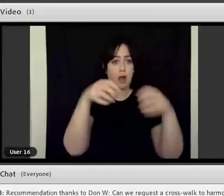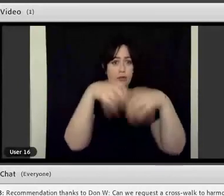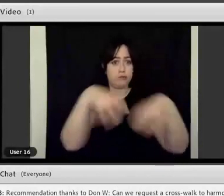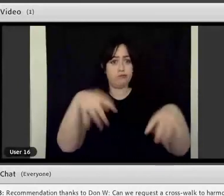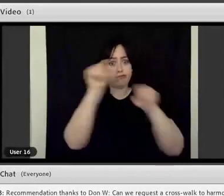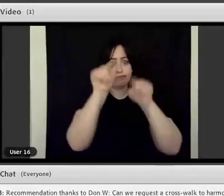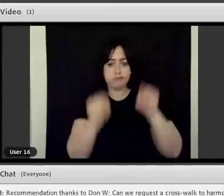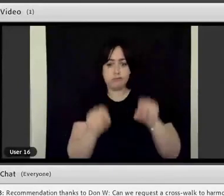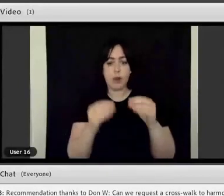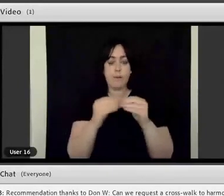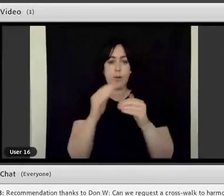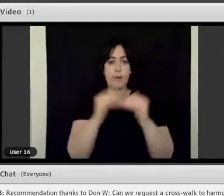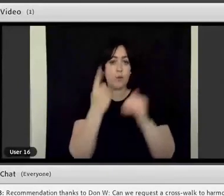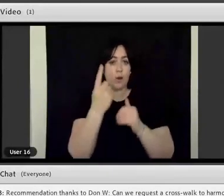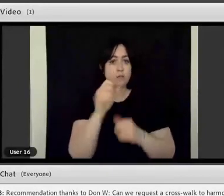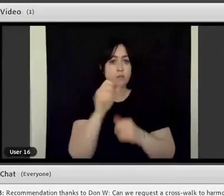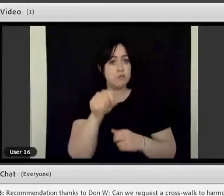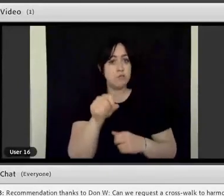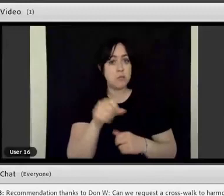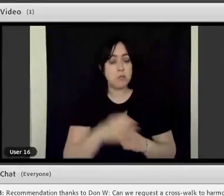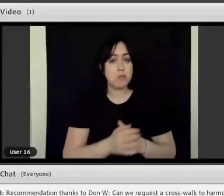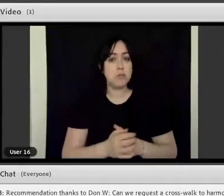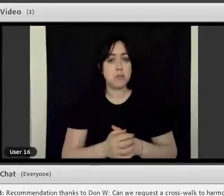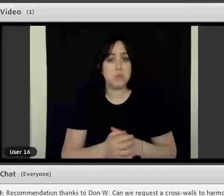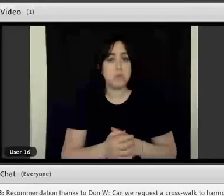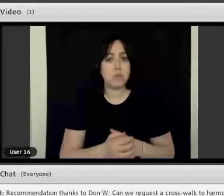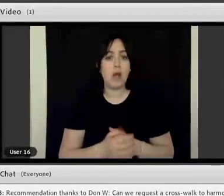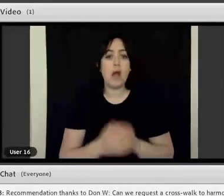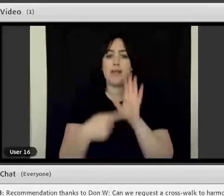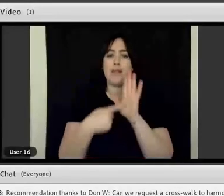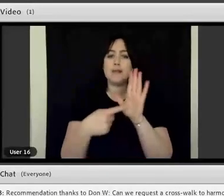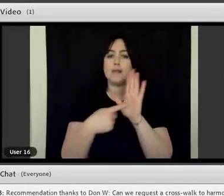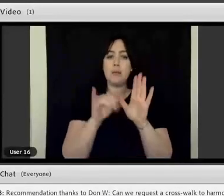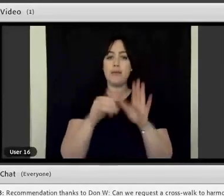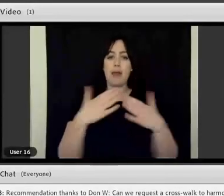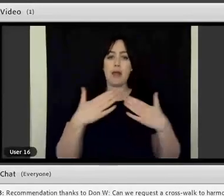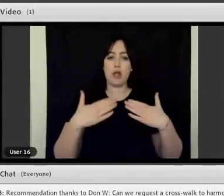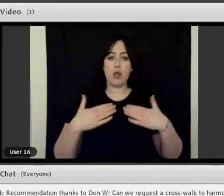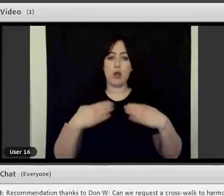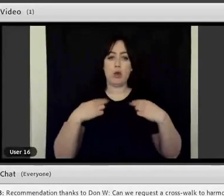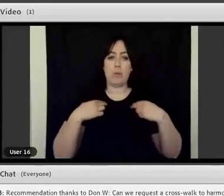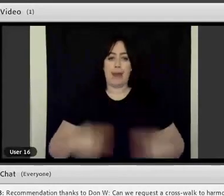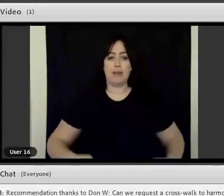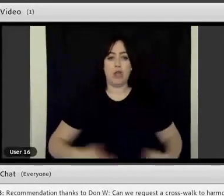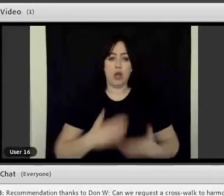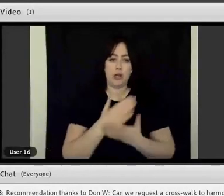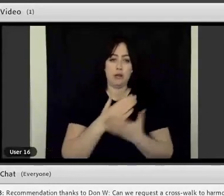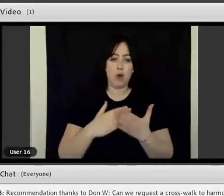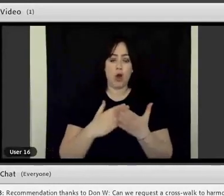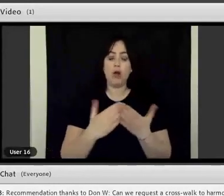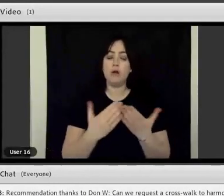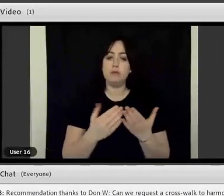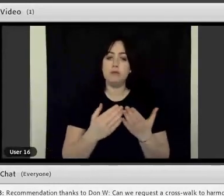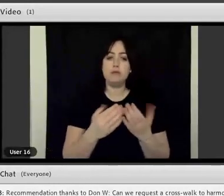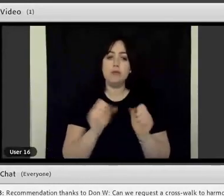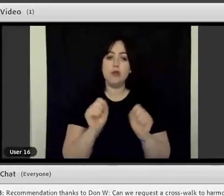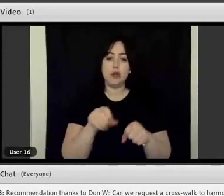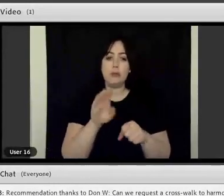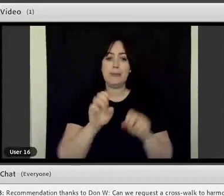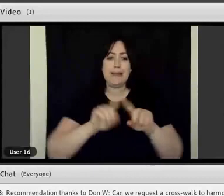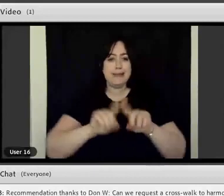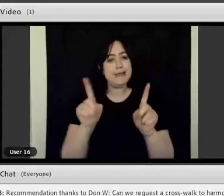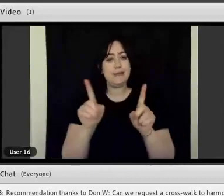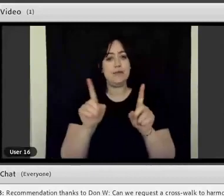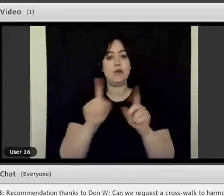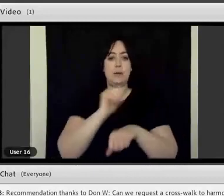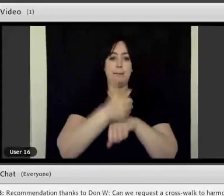I think, yeah, the example of this humanitarian part might be quite different, given that